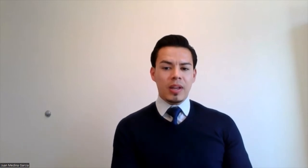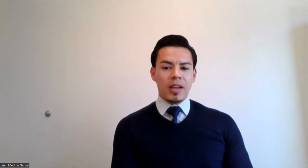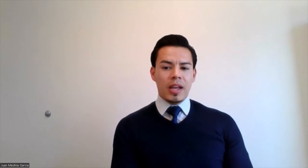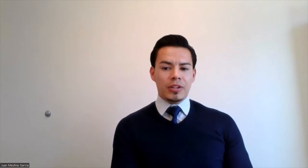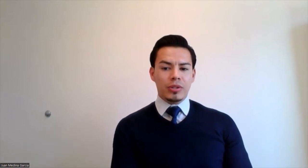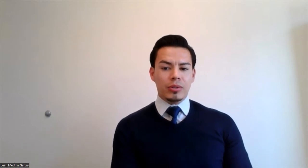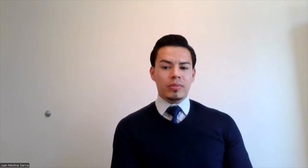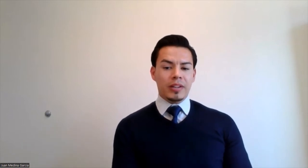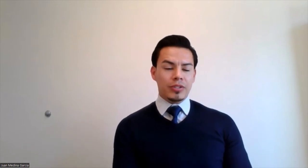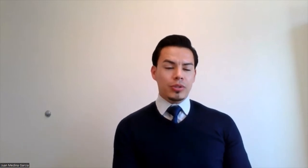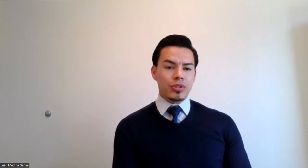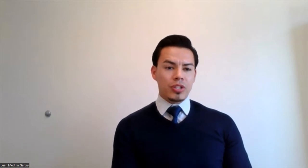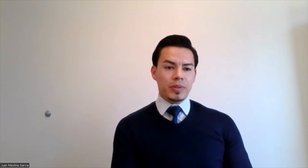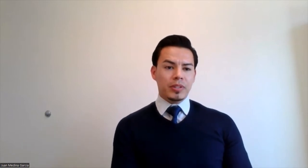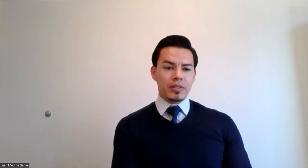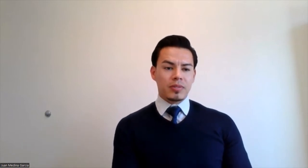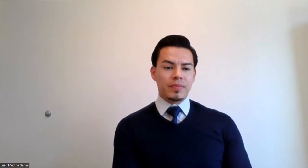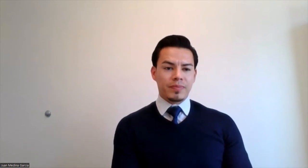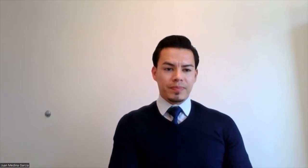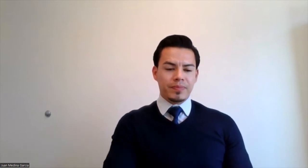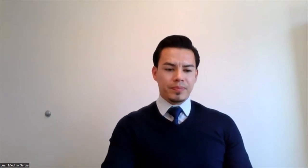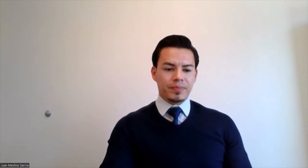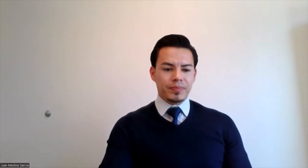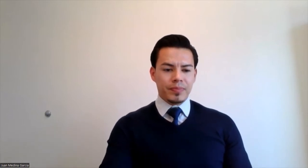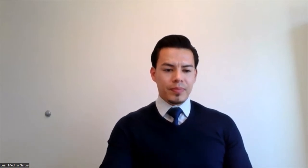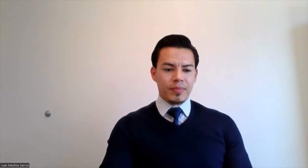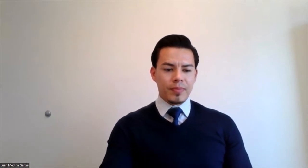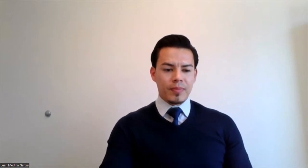acknowledgement and introduce our speakers.